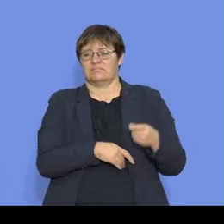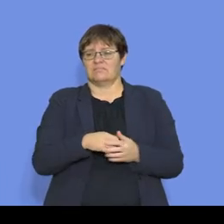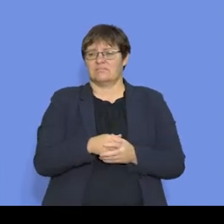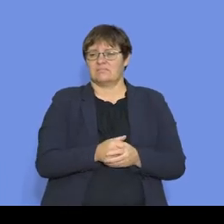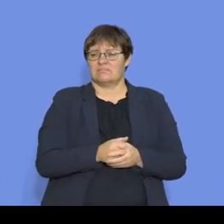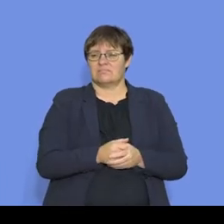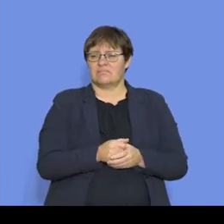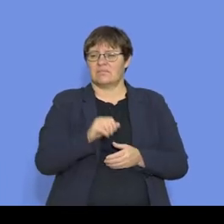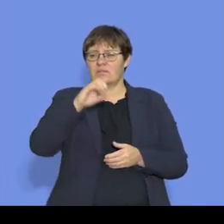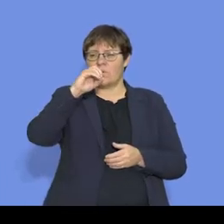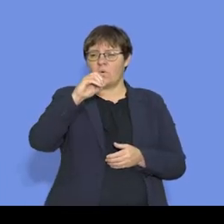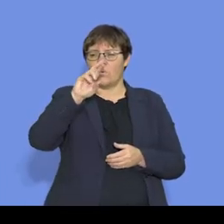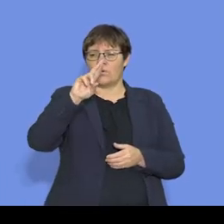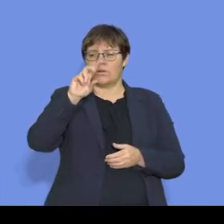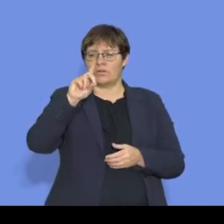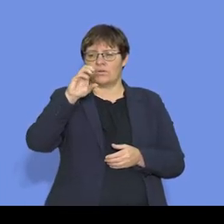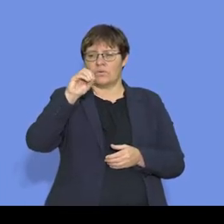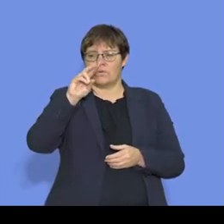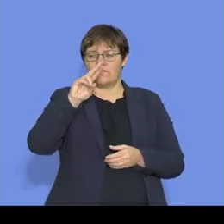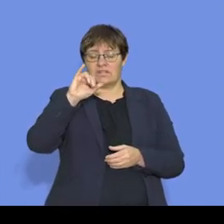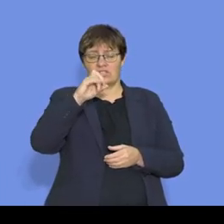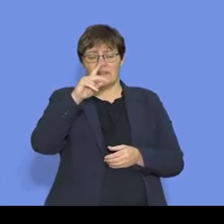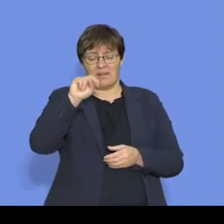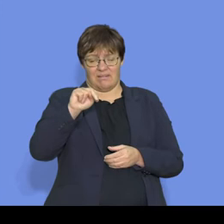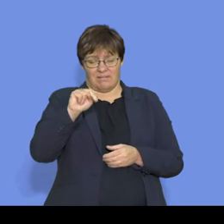in the Ordovician period,